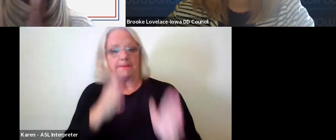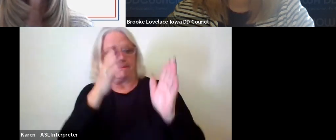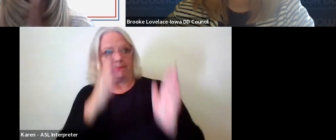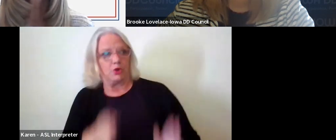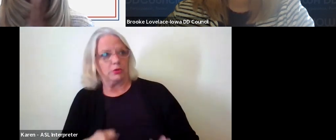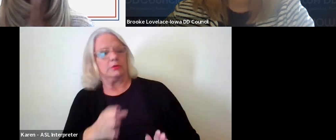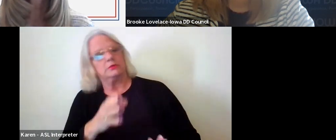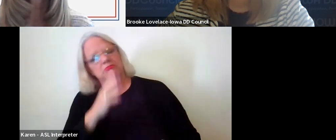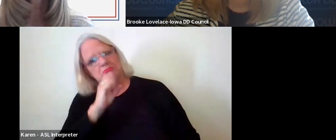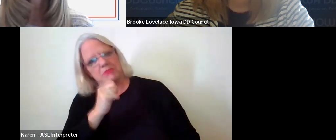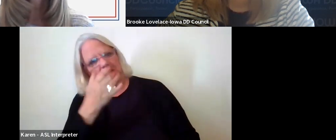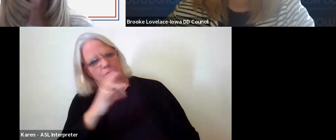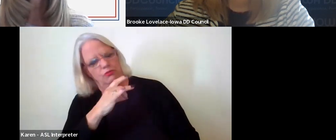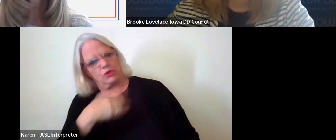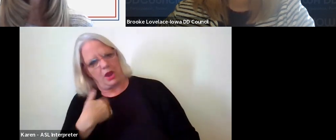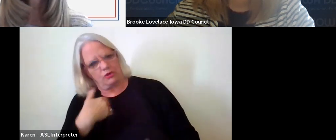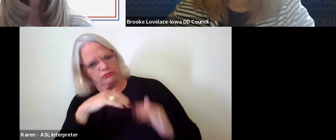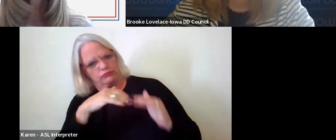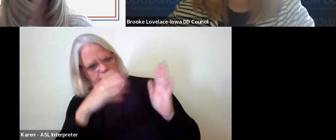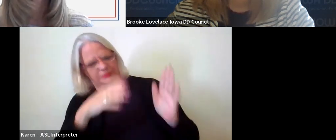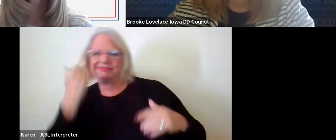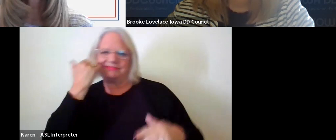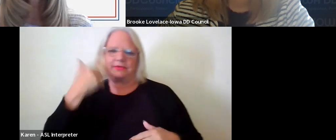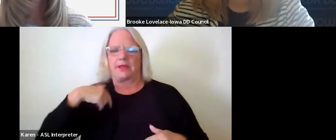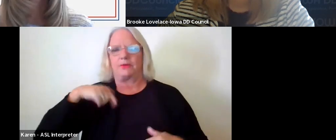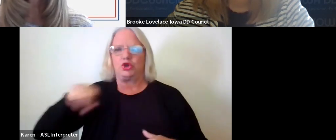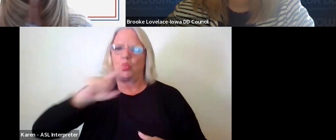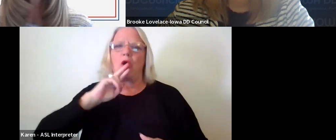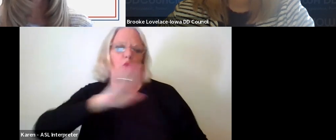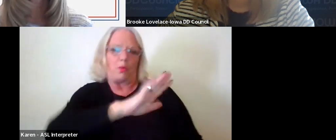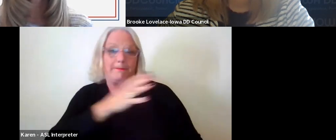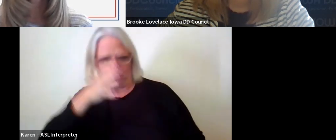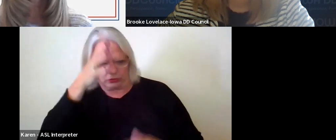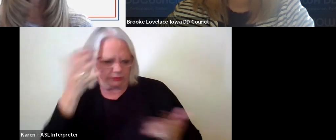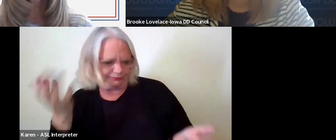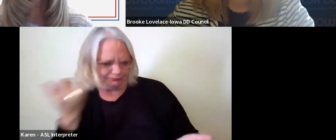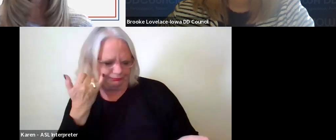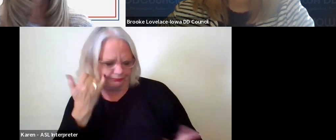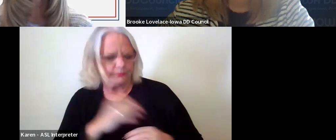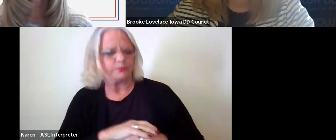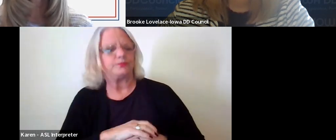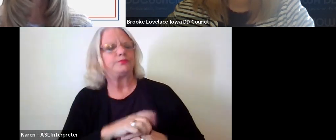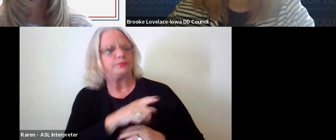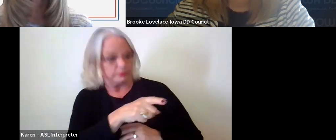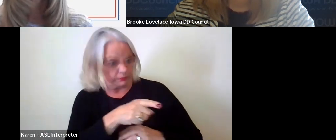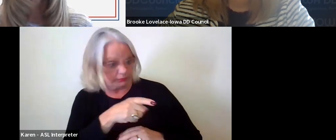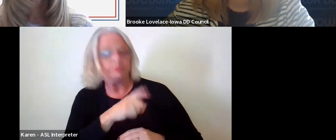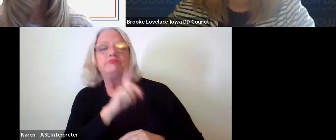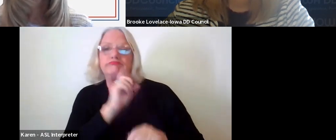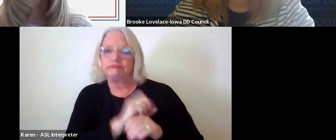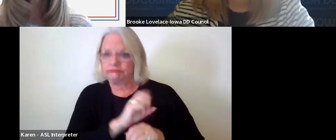age of 18. So you're a parent, you have a child under the age of 18 that has a